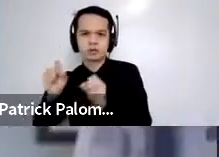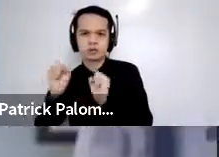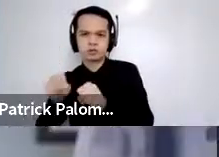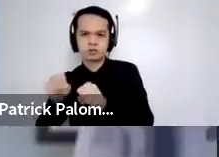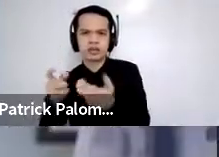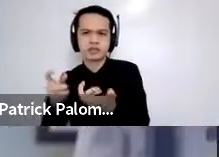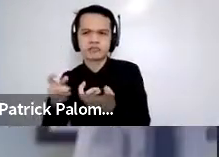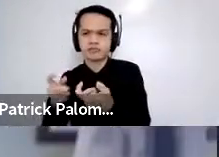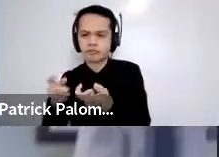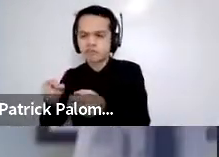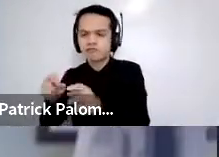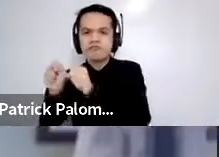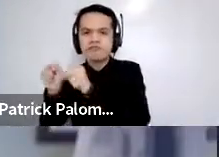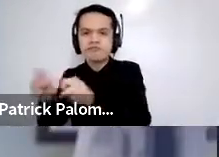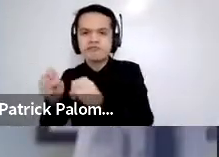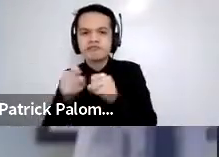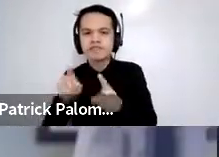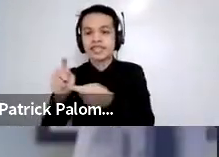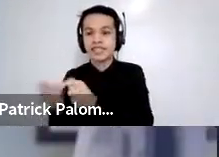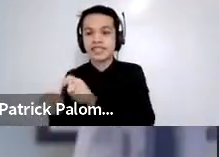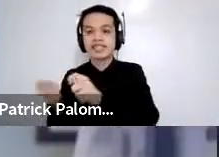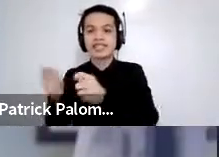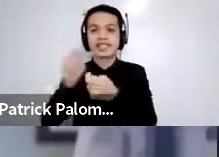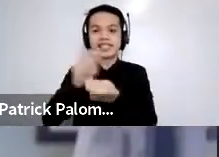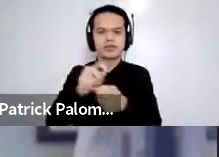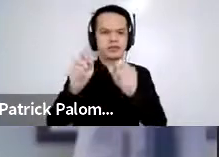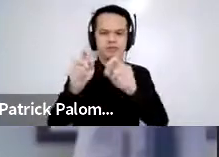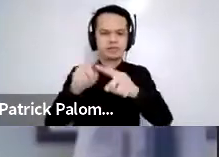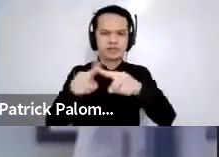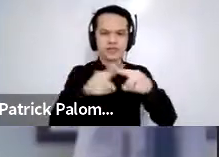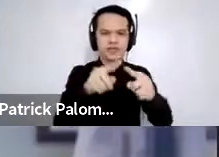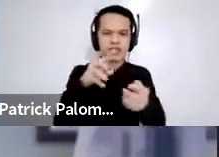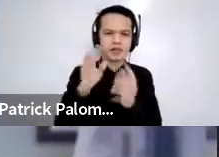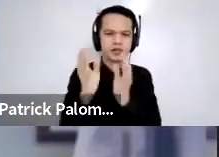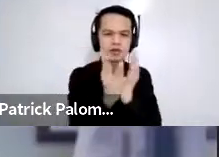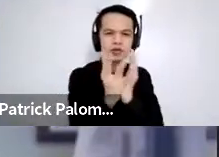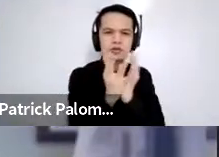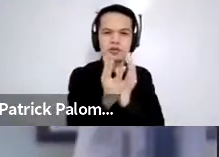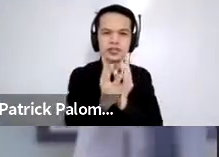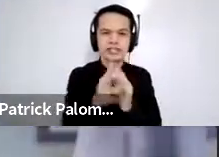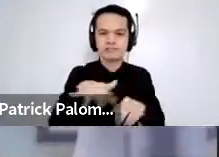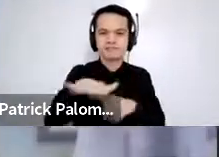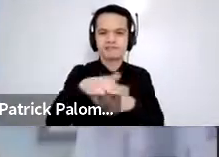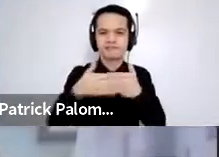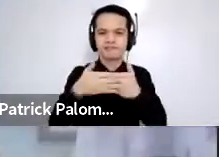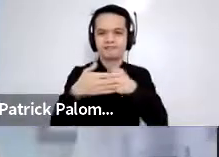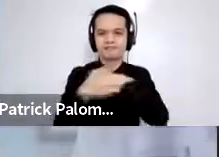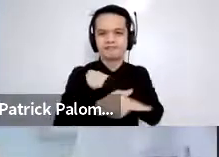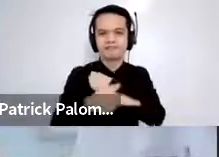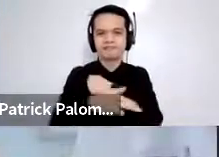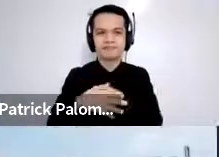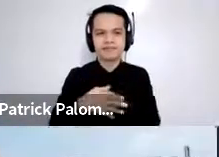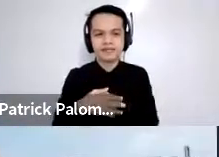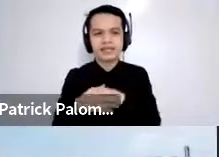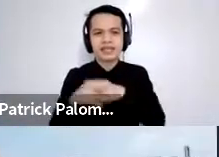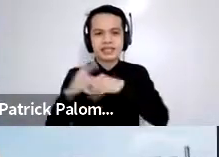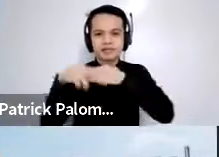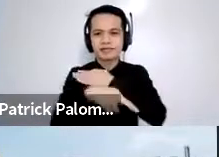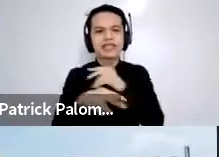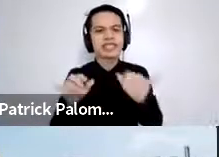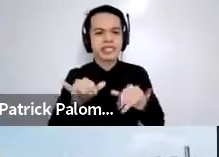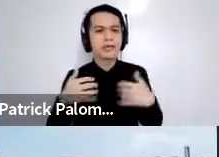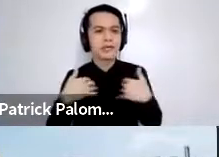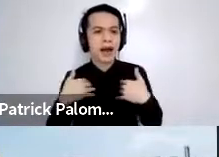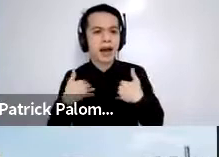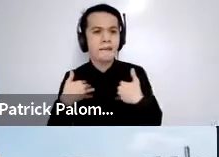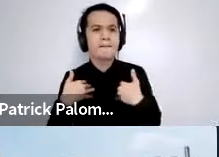to several communities living within the river. And there is this project which is called Build Back Better. We're going to